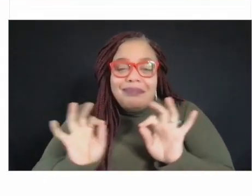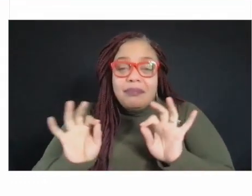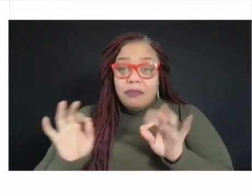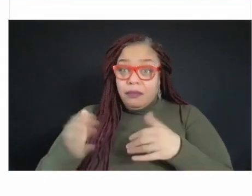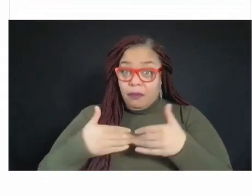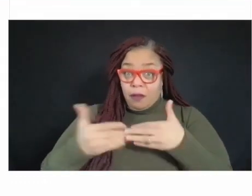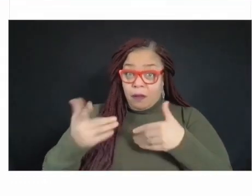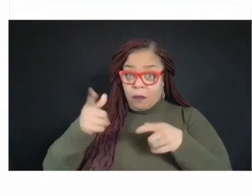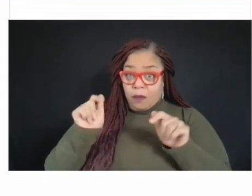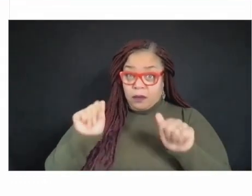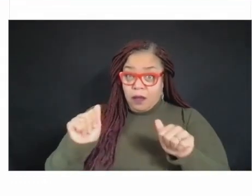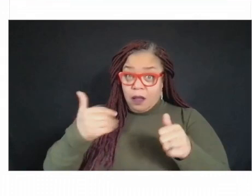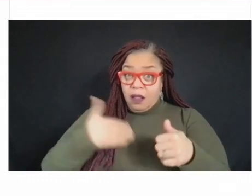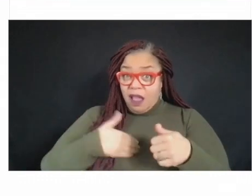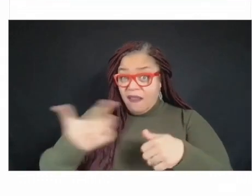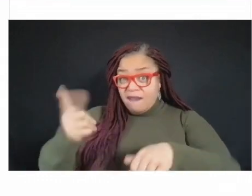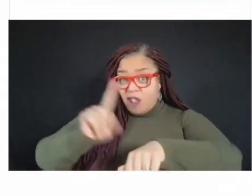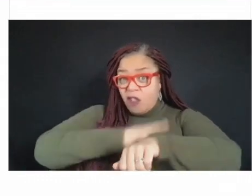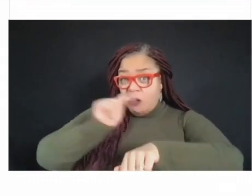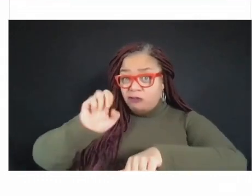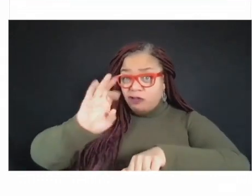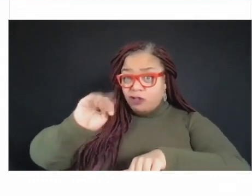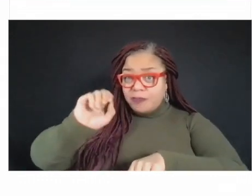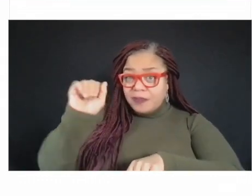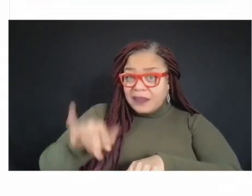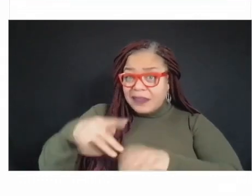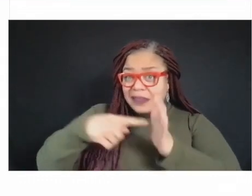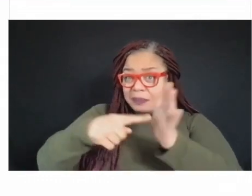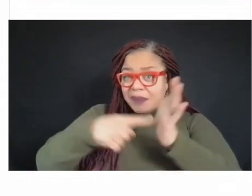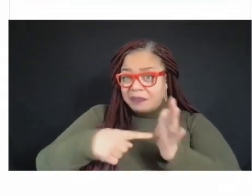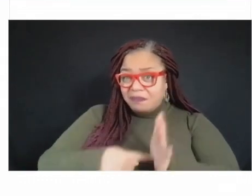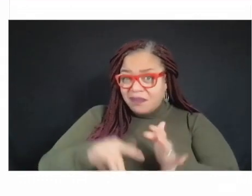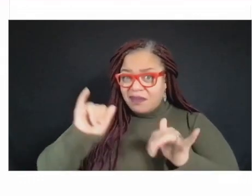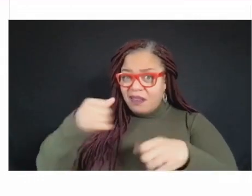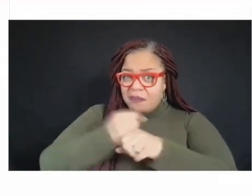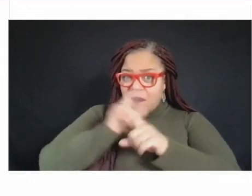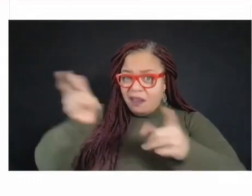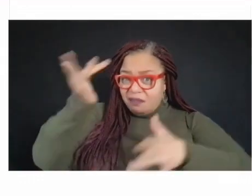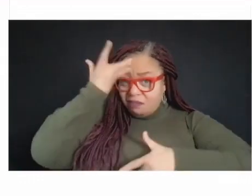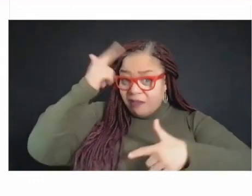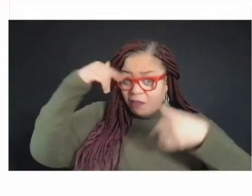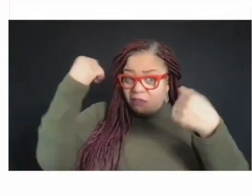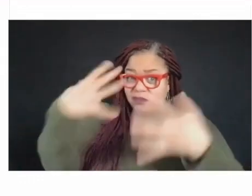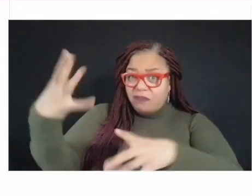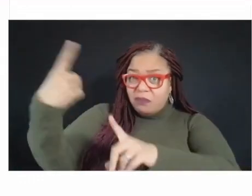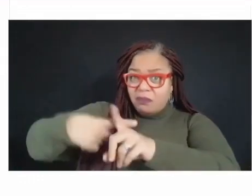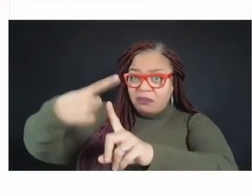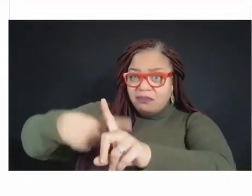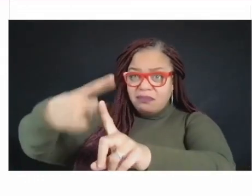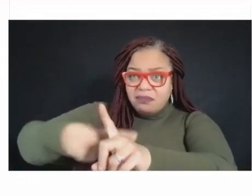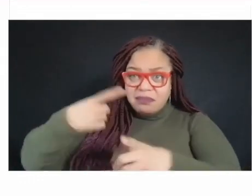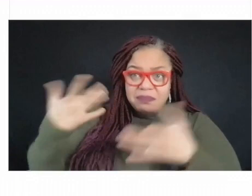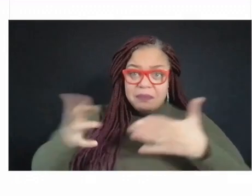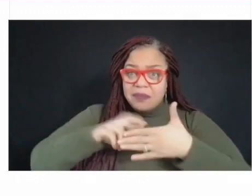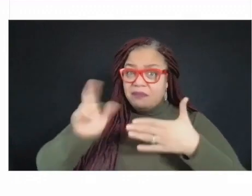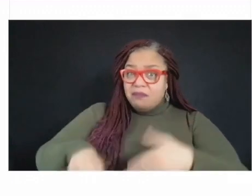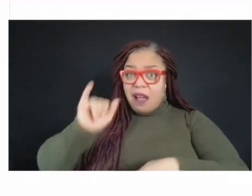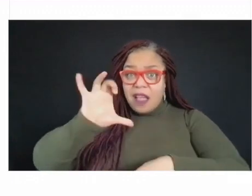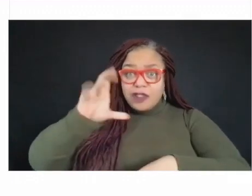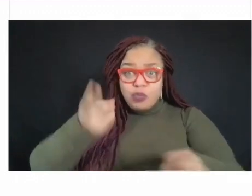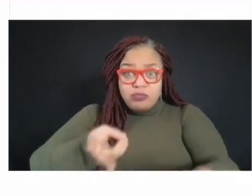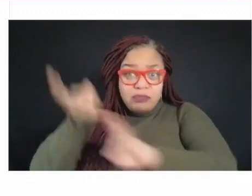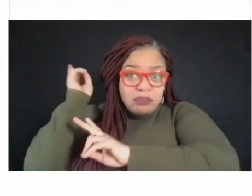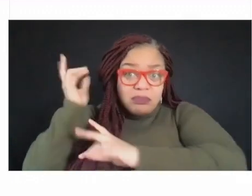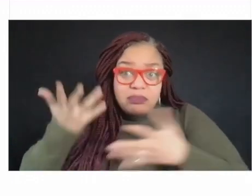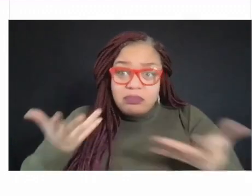for the next several months. You may end up in the ICU where you're on death watch because at any point in time,